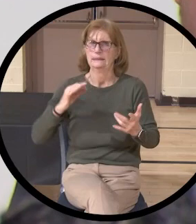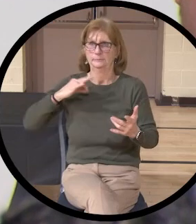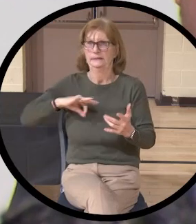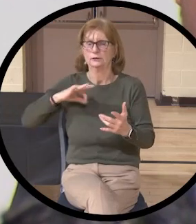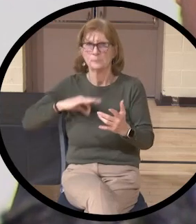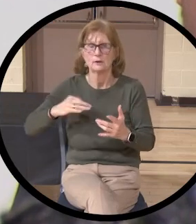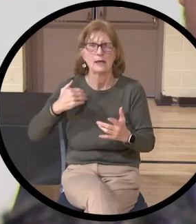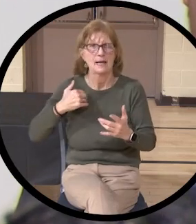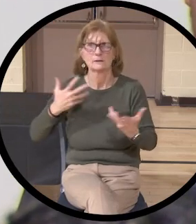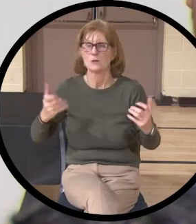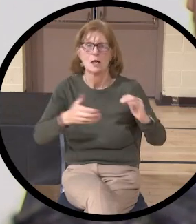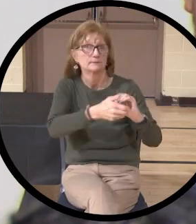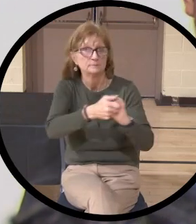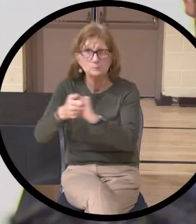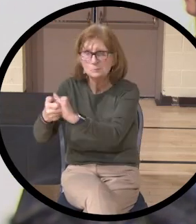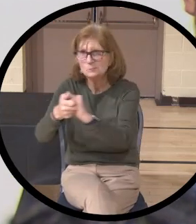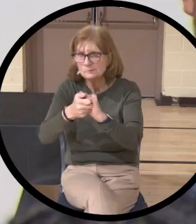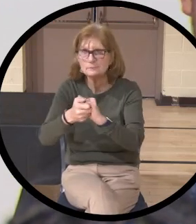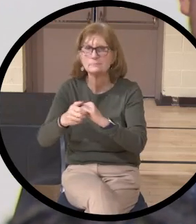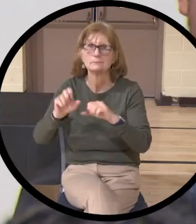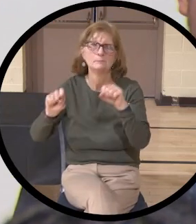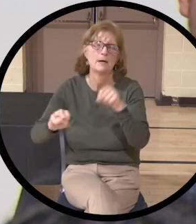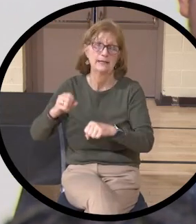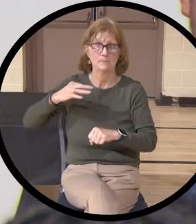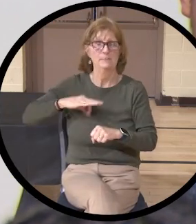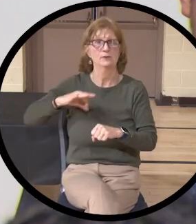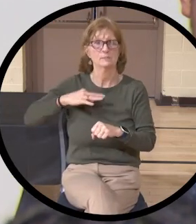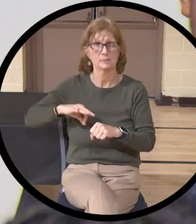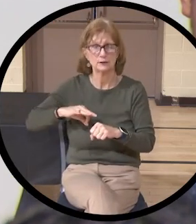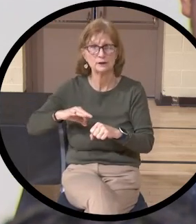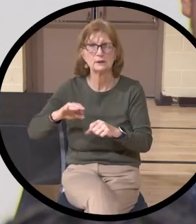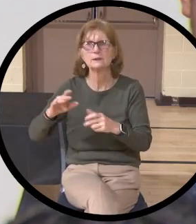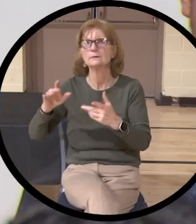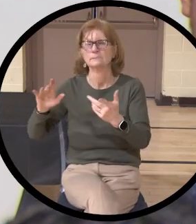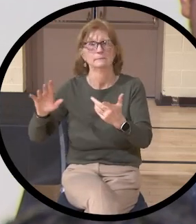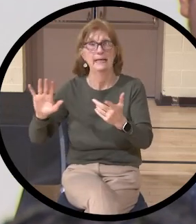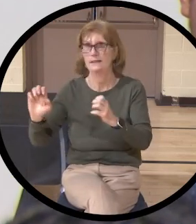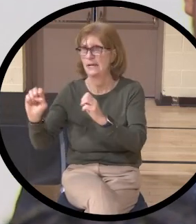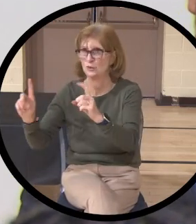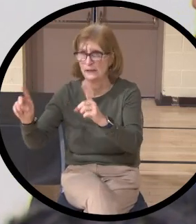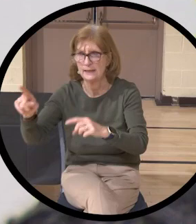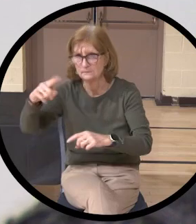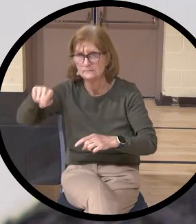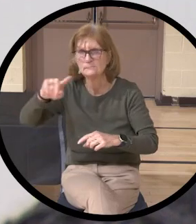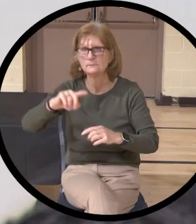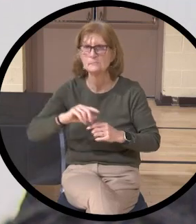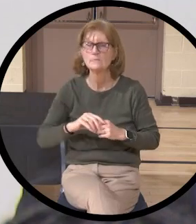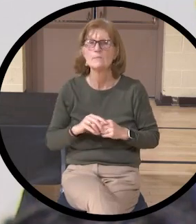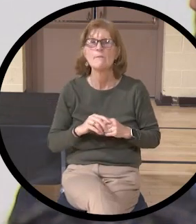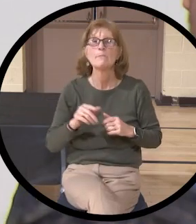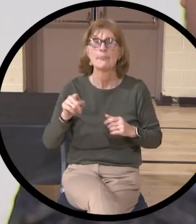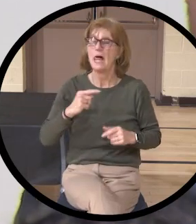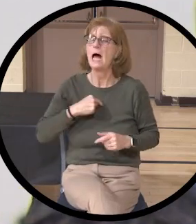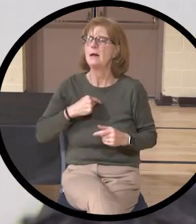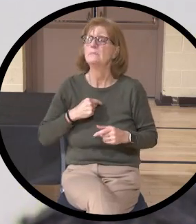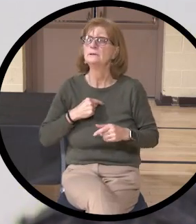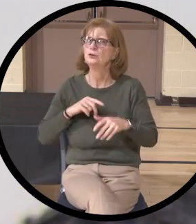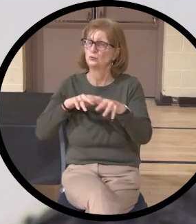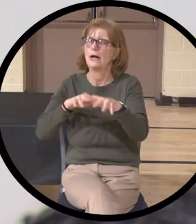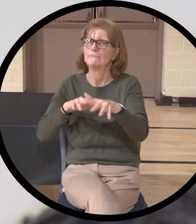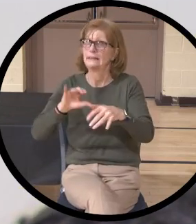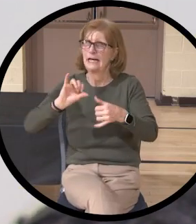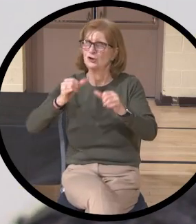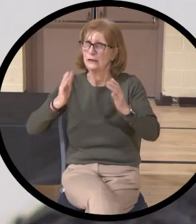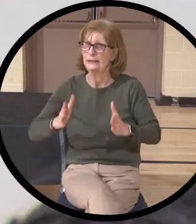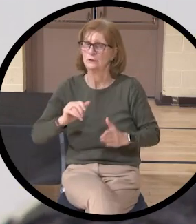Bike Pittsburgh in particular. They're doing a lot of education components. I will say that from a traffic engineering standpoint and looking